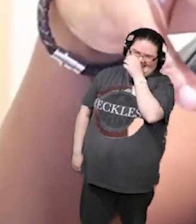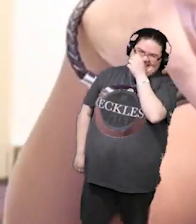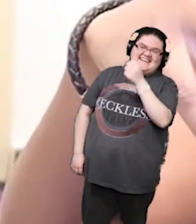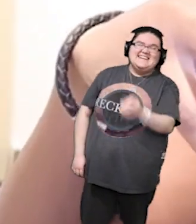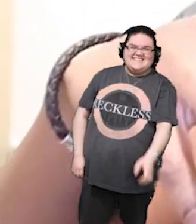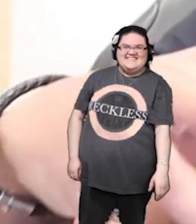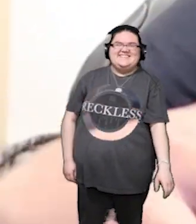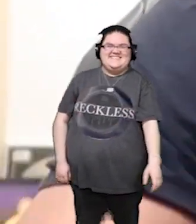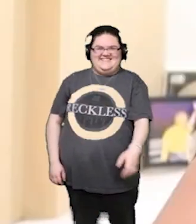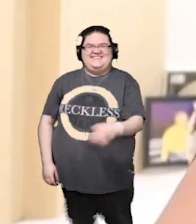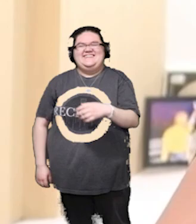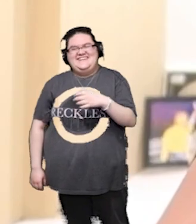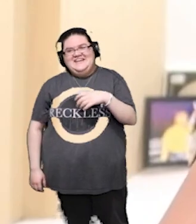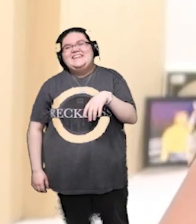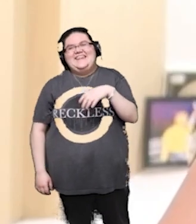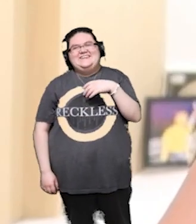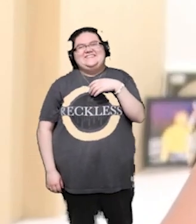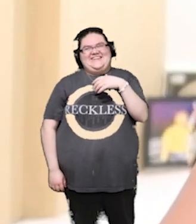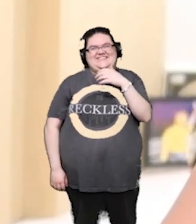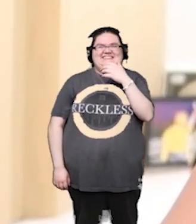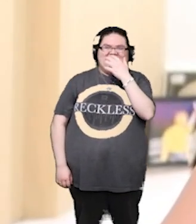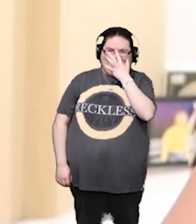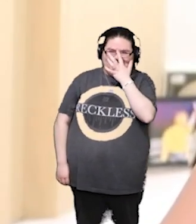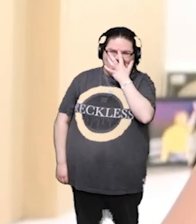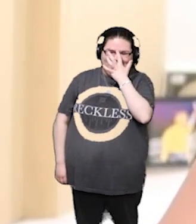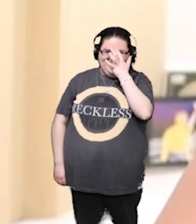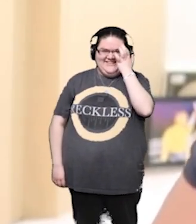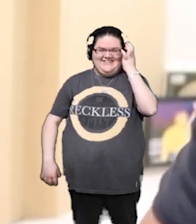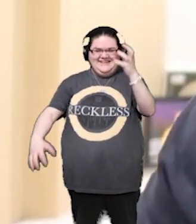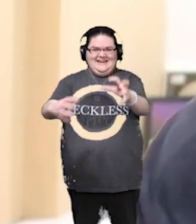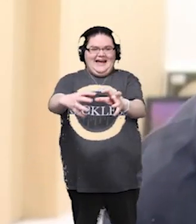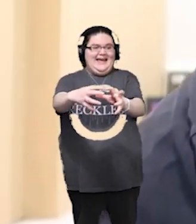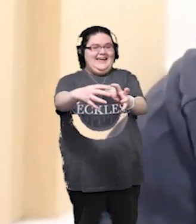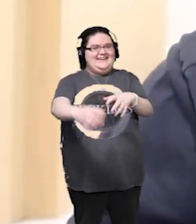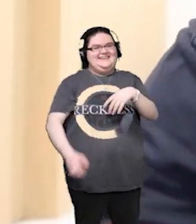Using it for stability. Hey, yo, we love that. Yo.